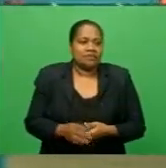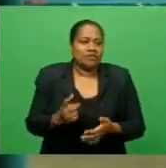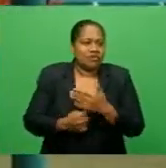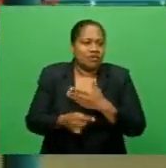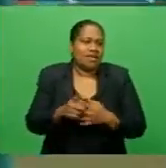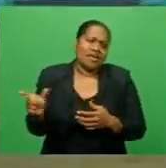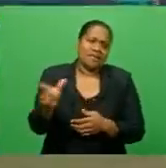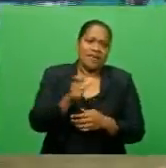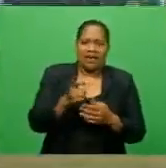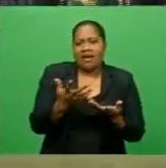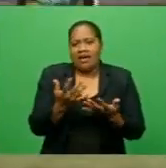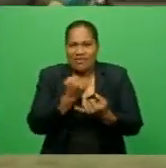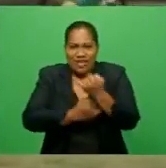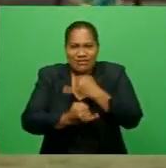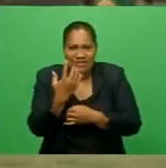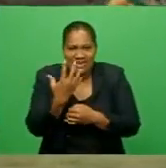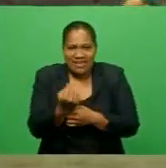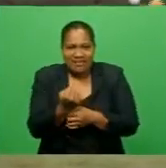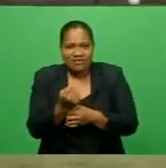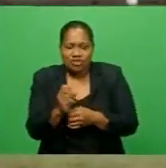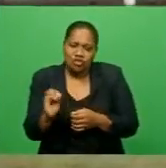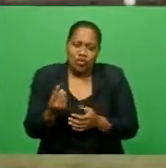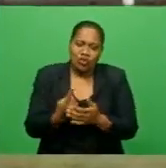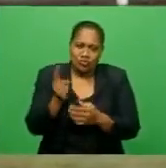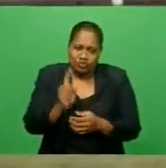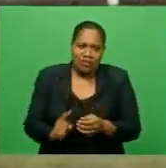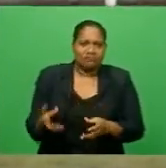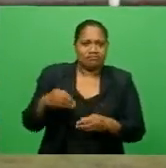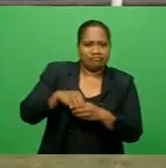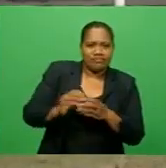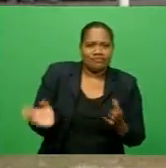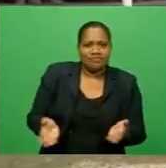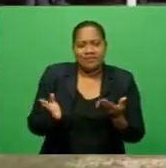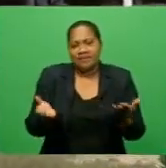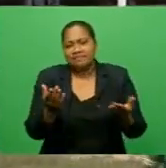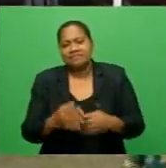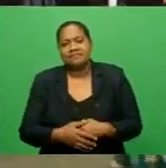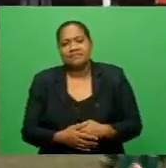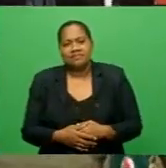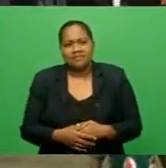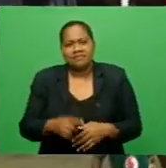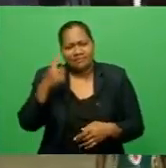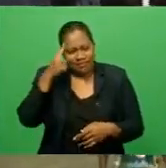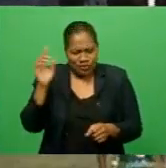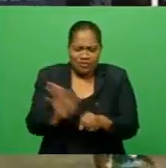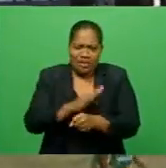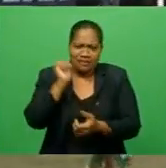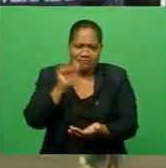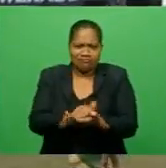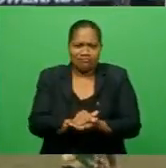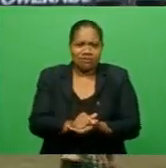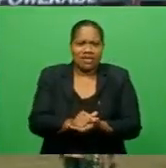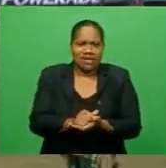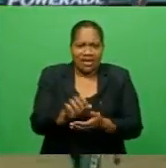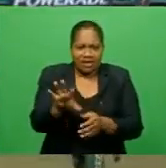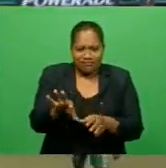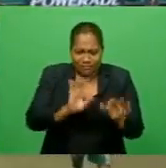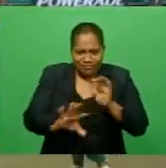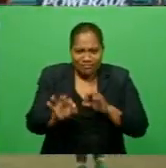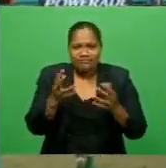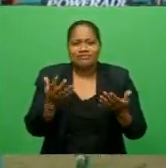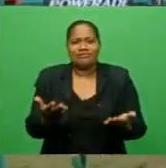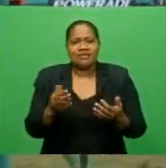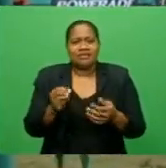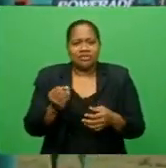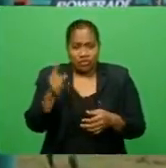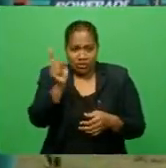from injury, so we just wanted to keep him safe. And I think we made the right move, and today he showed what he is,